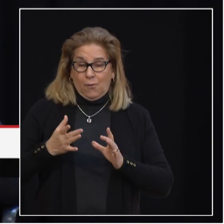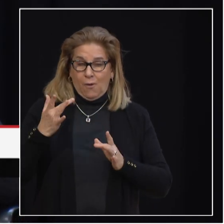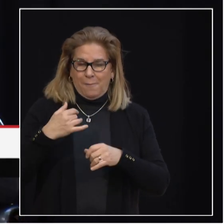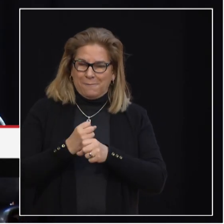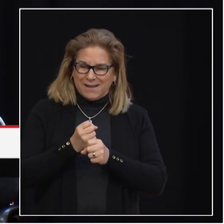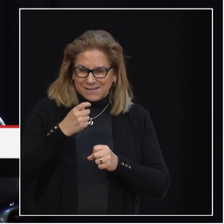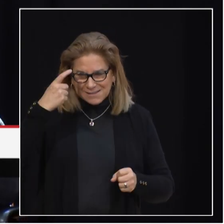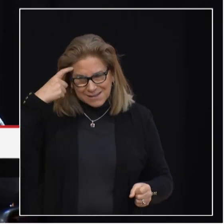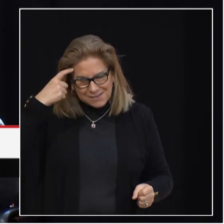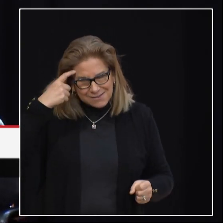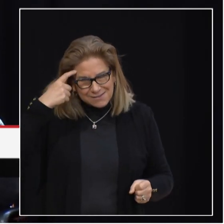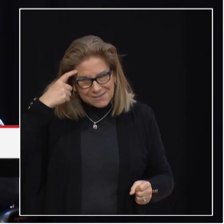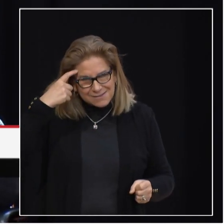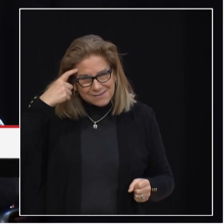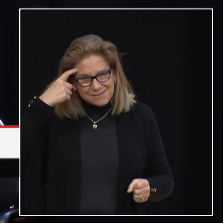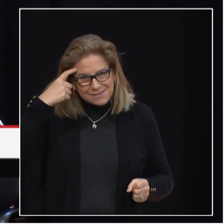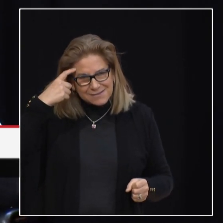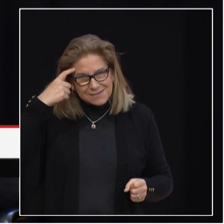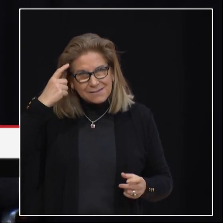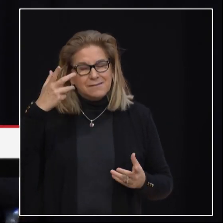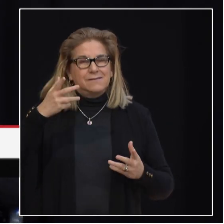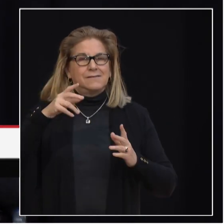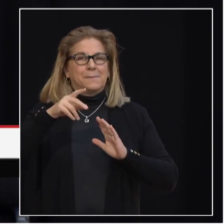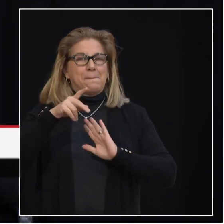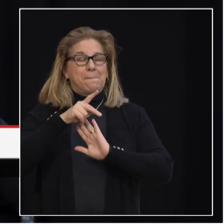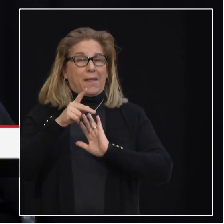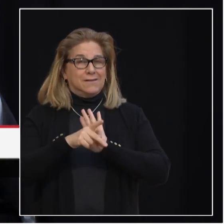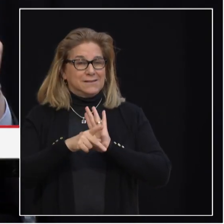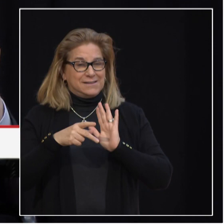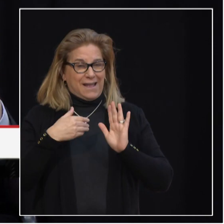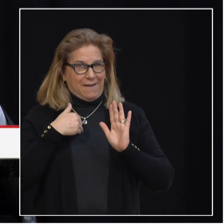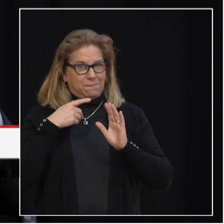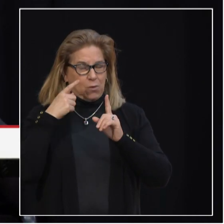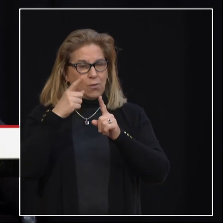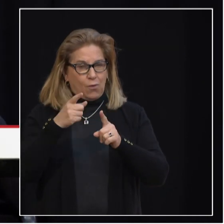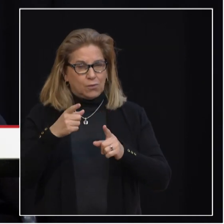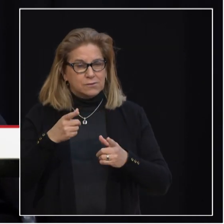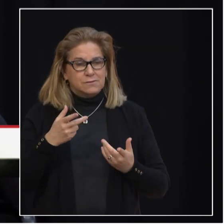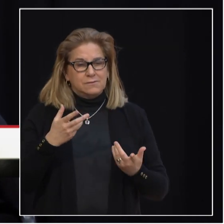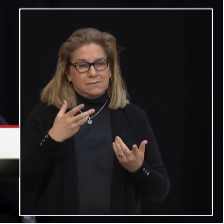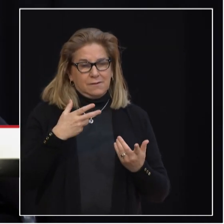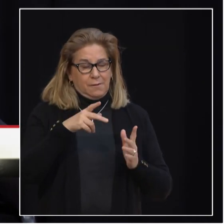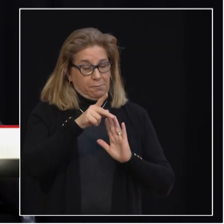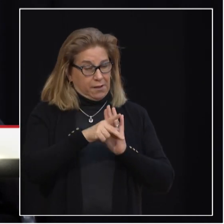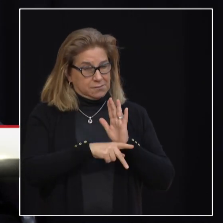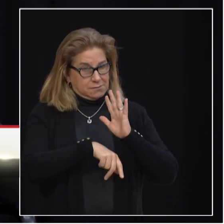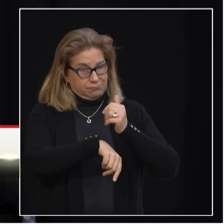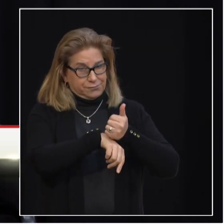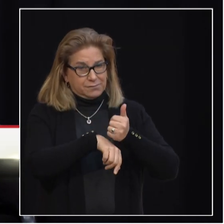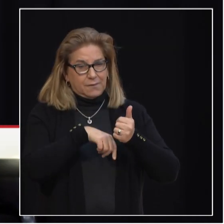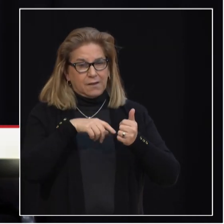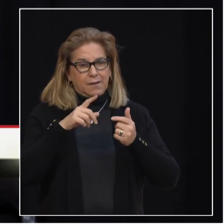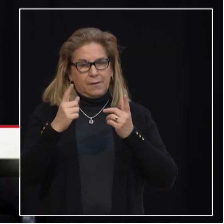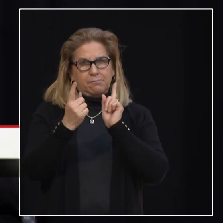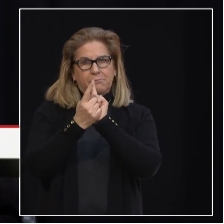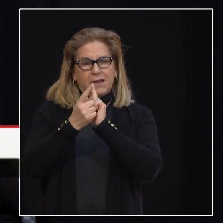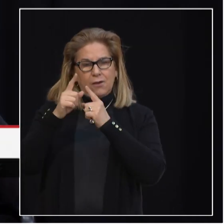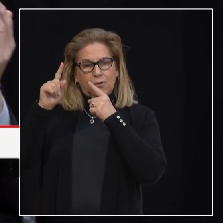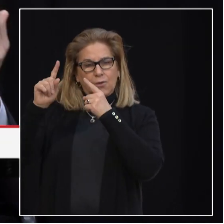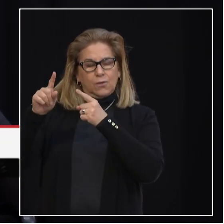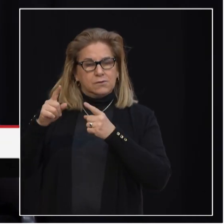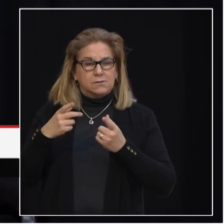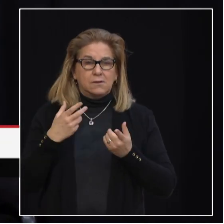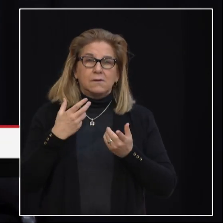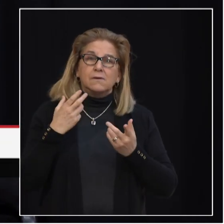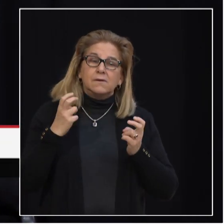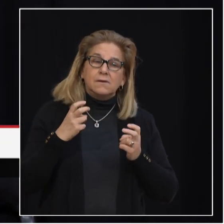city has. But I think you are starting to see those economics start to fall into place, and